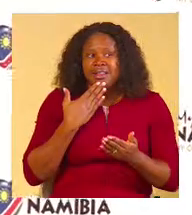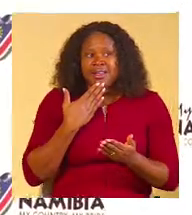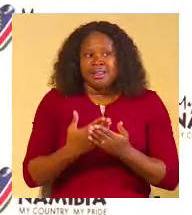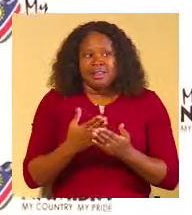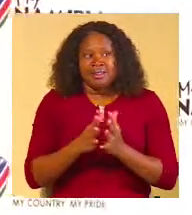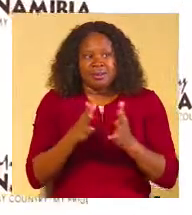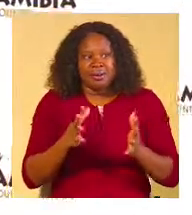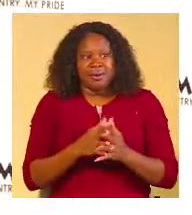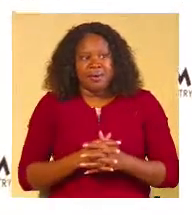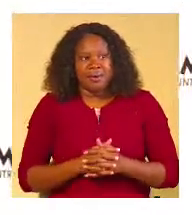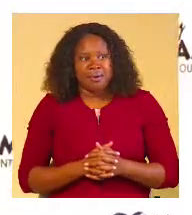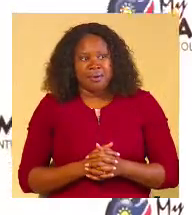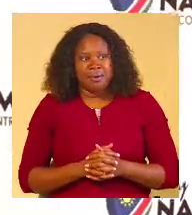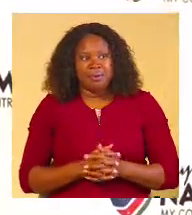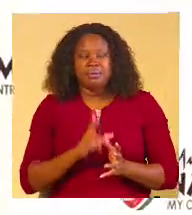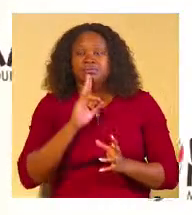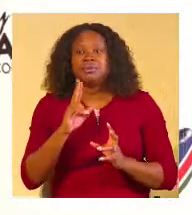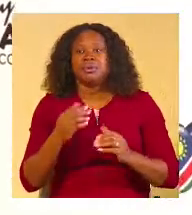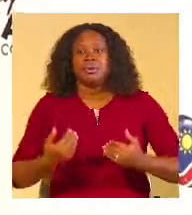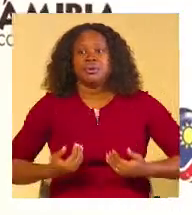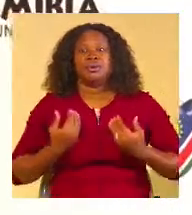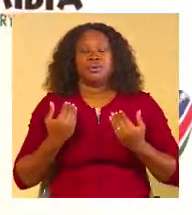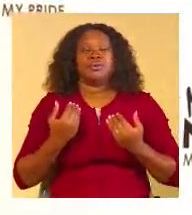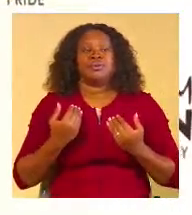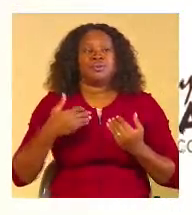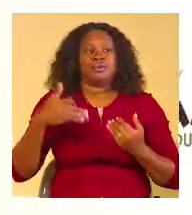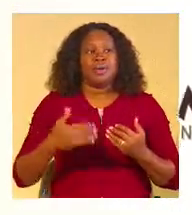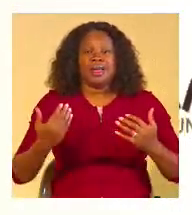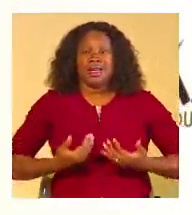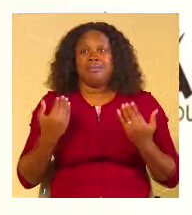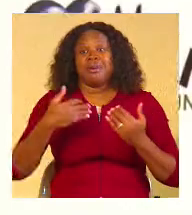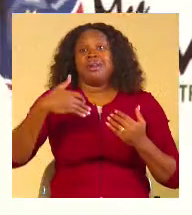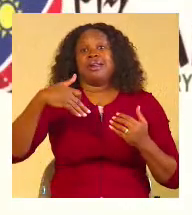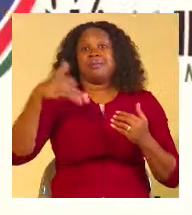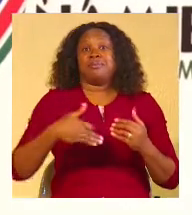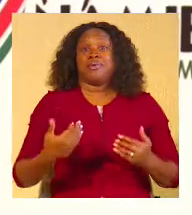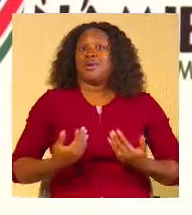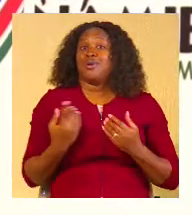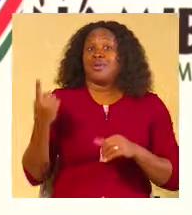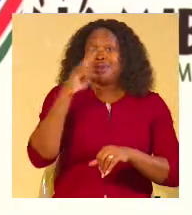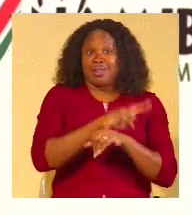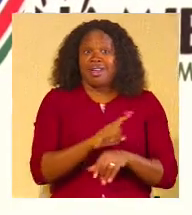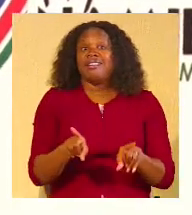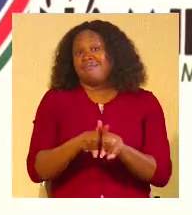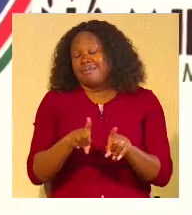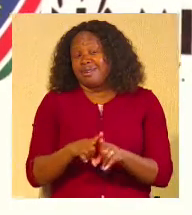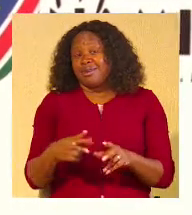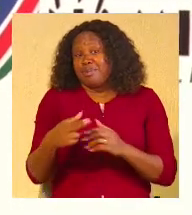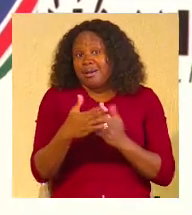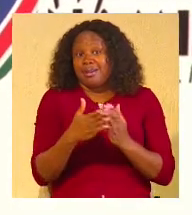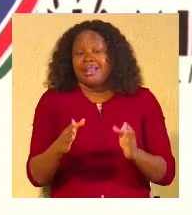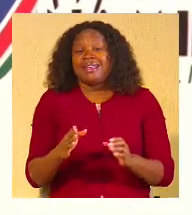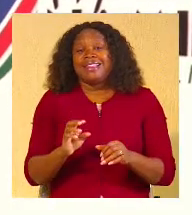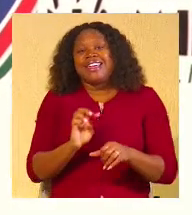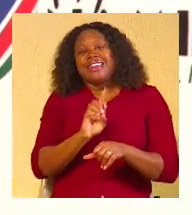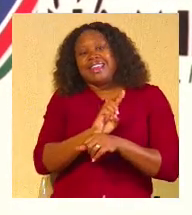I should perhaps allude to the Namibian Youth, Happy Namibian Youth Day, of course, and the launch of the 13th